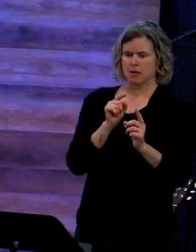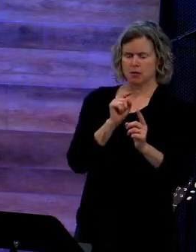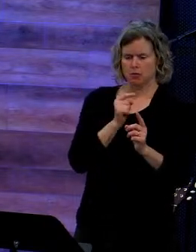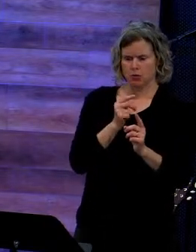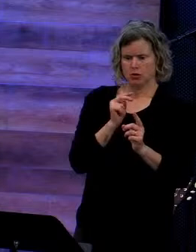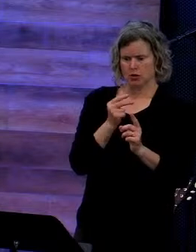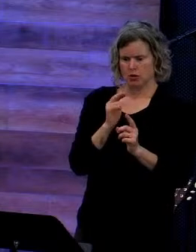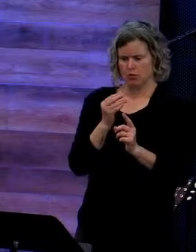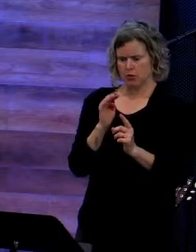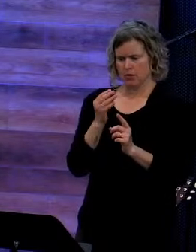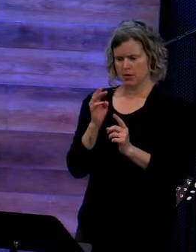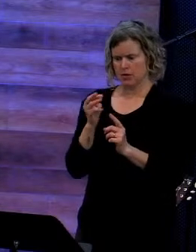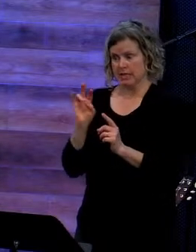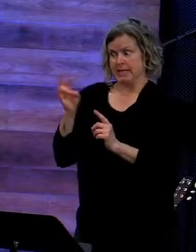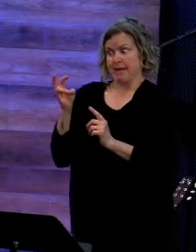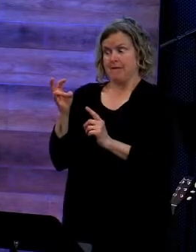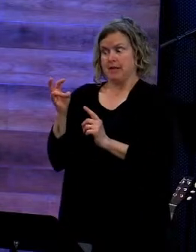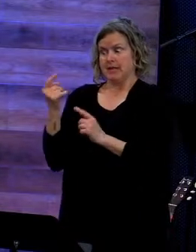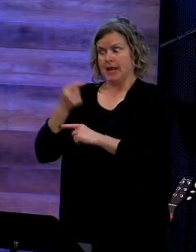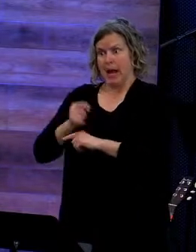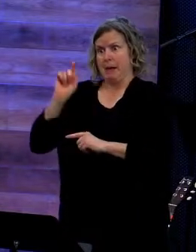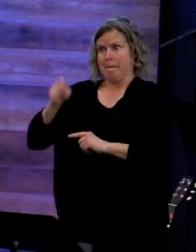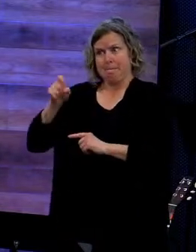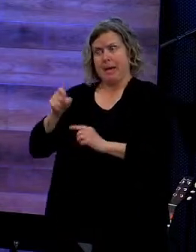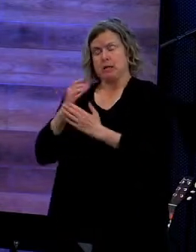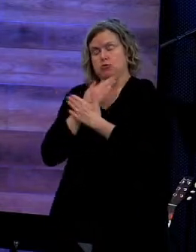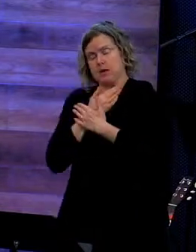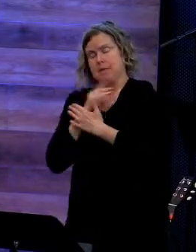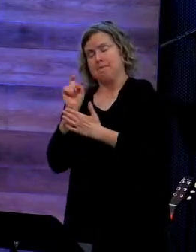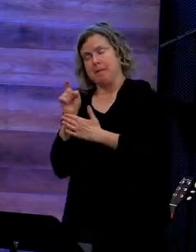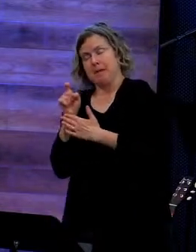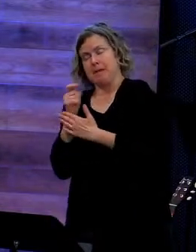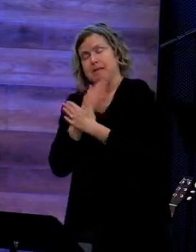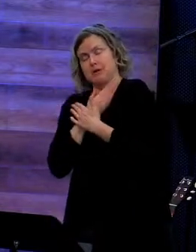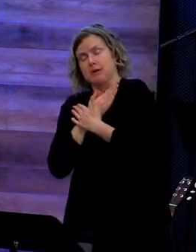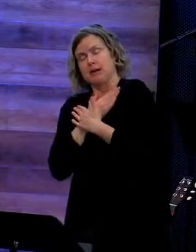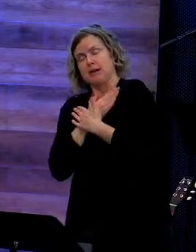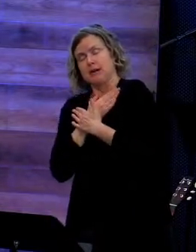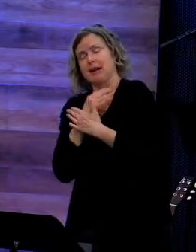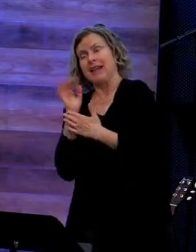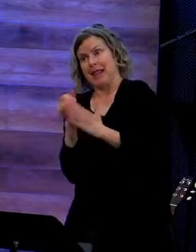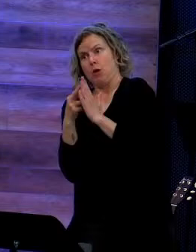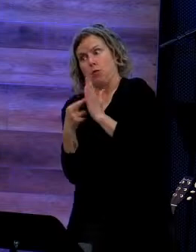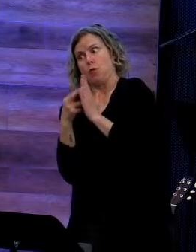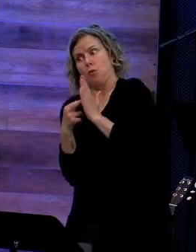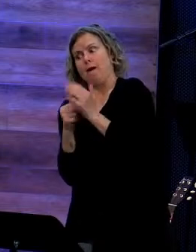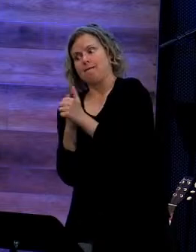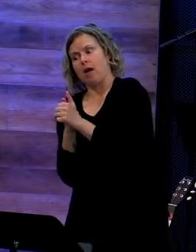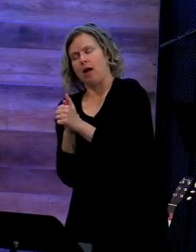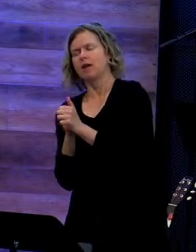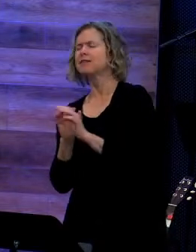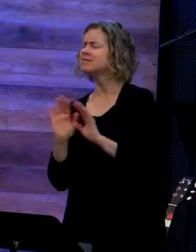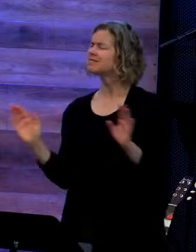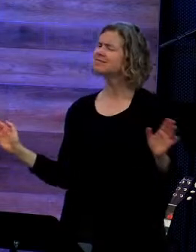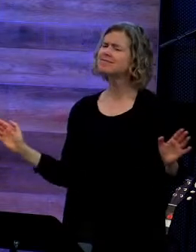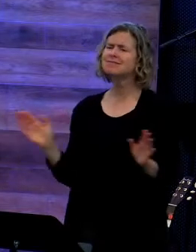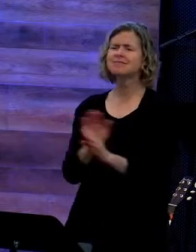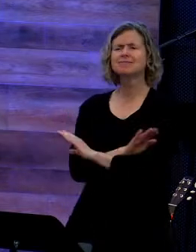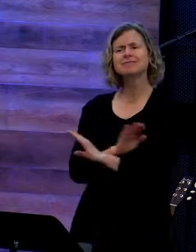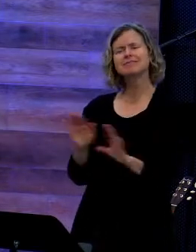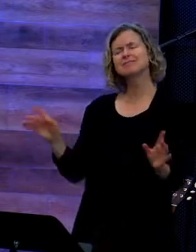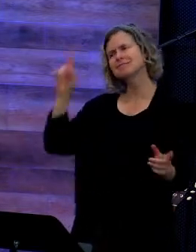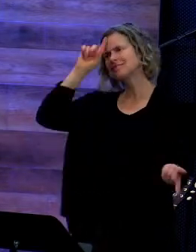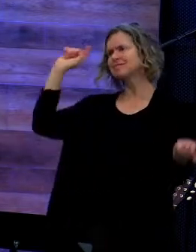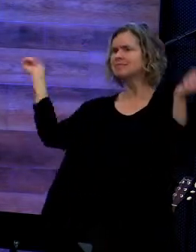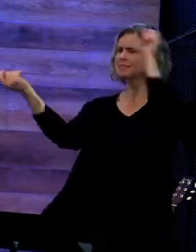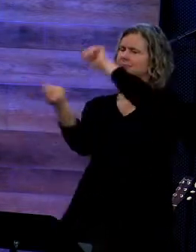gift. It's an opportunity that God has created for you to enjoy this world and then to look forward